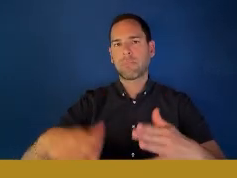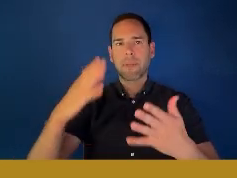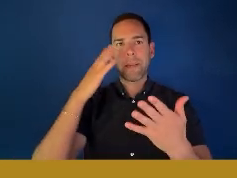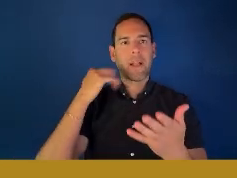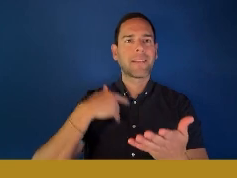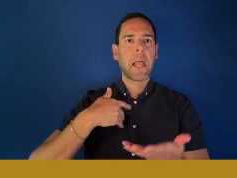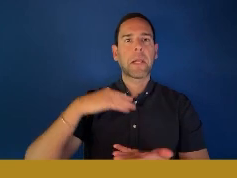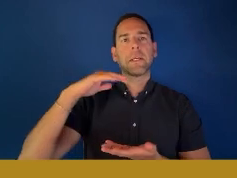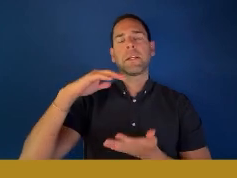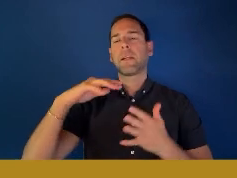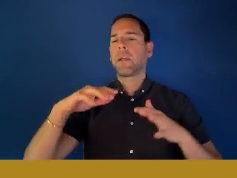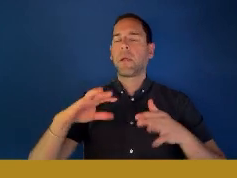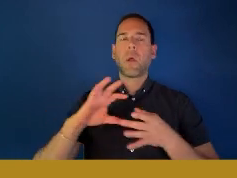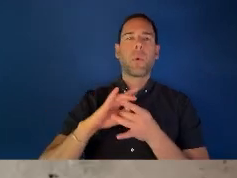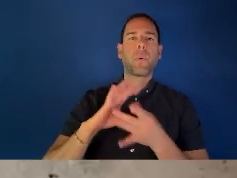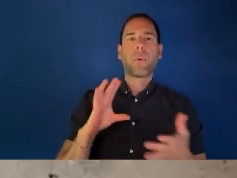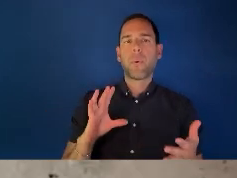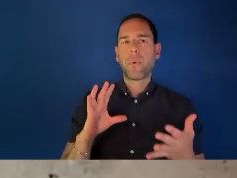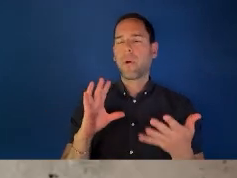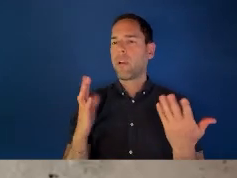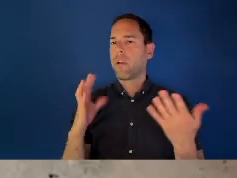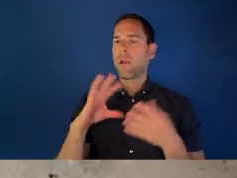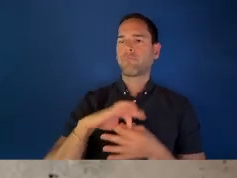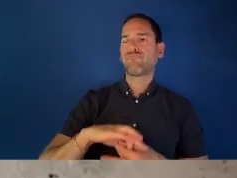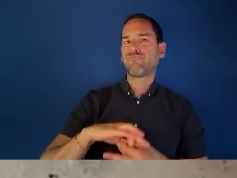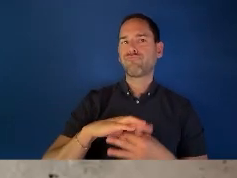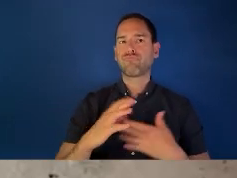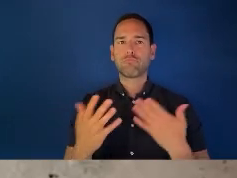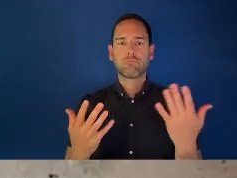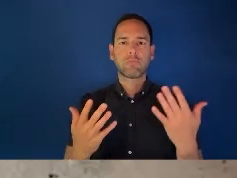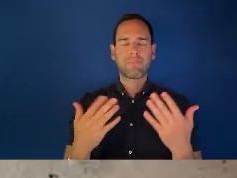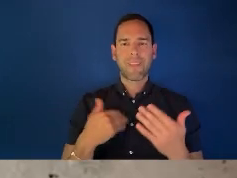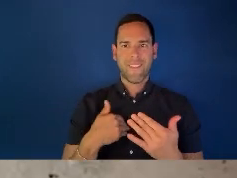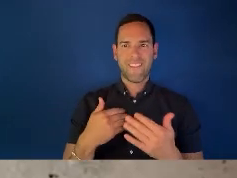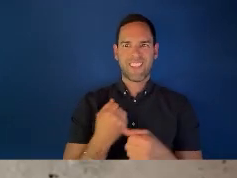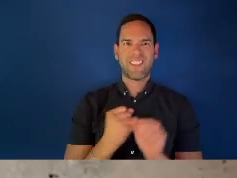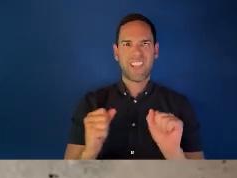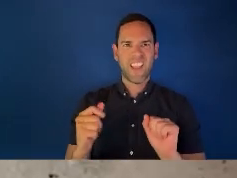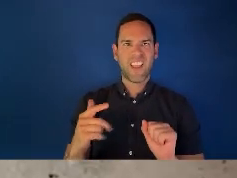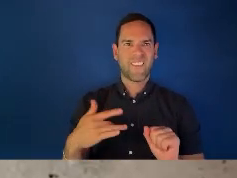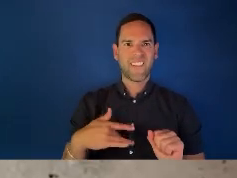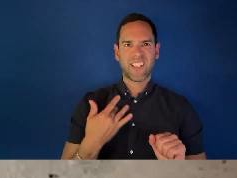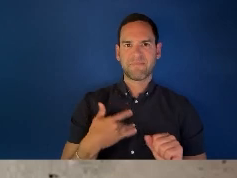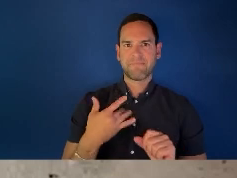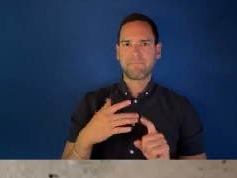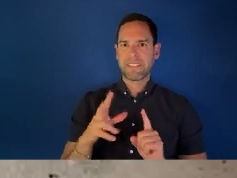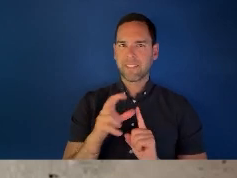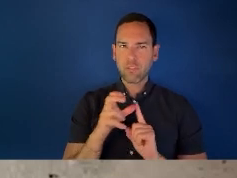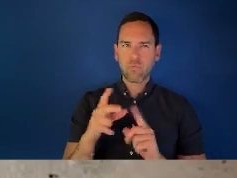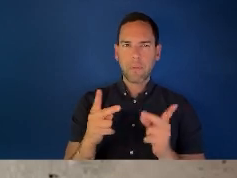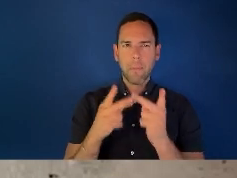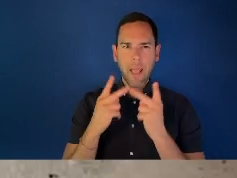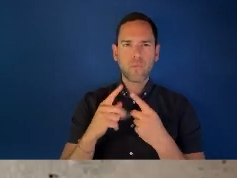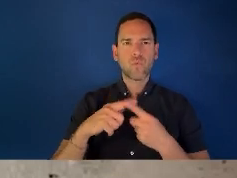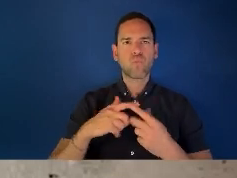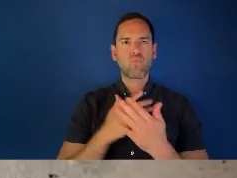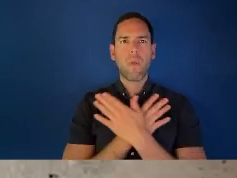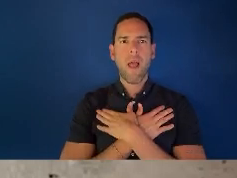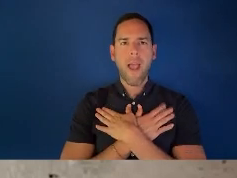RJ living alone. So that's great. That helps in and out of the classroom, because how much energy I have